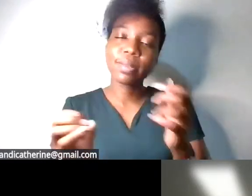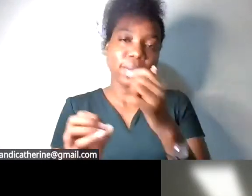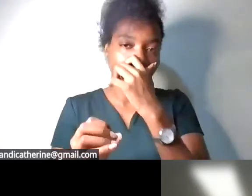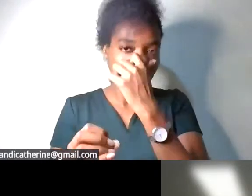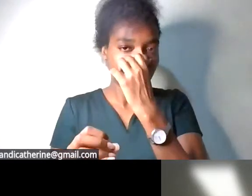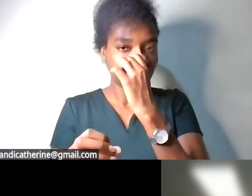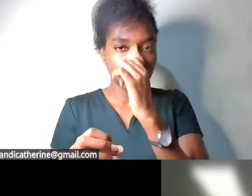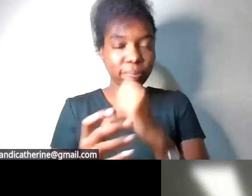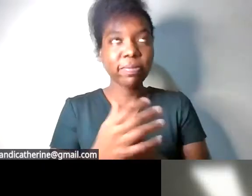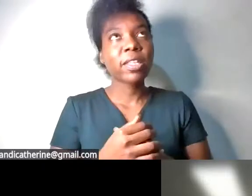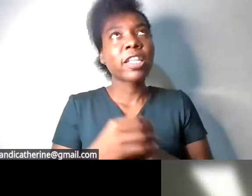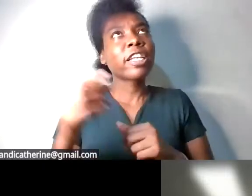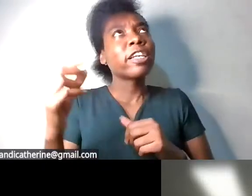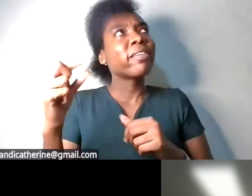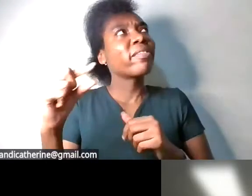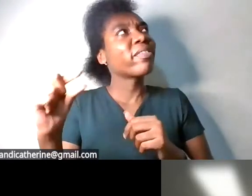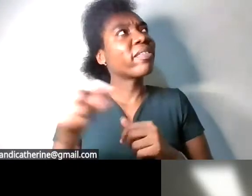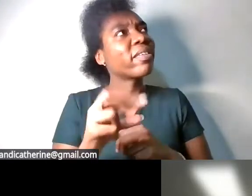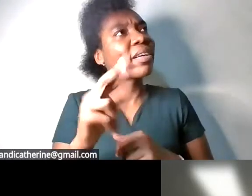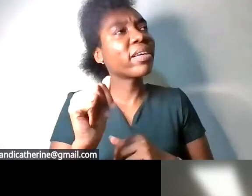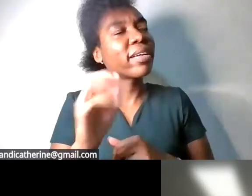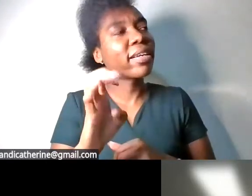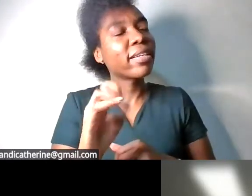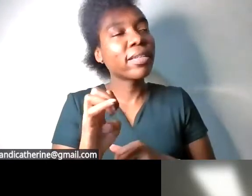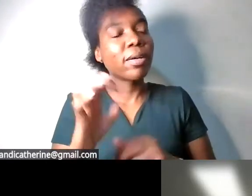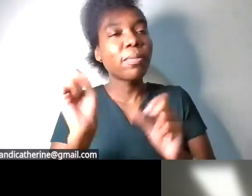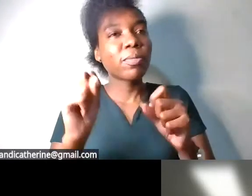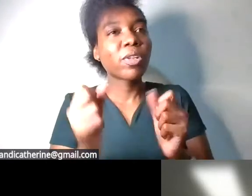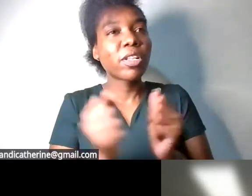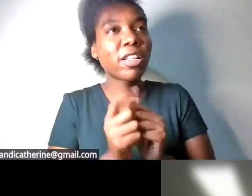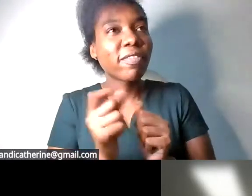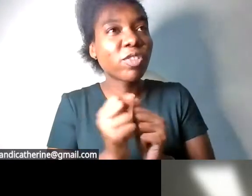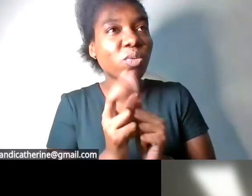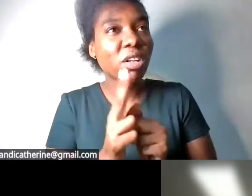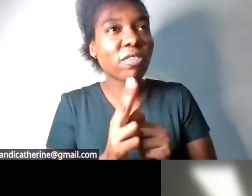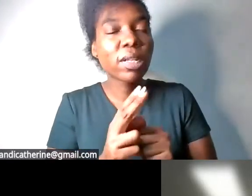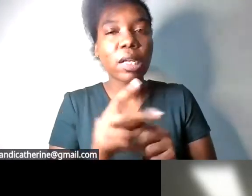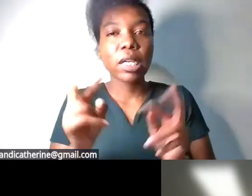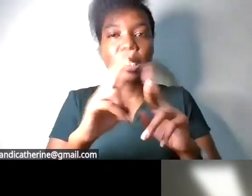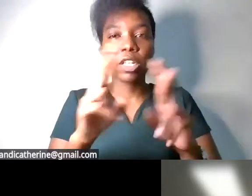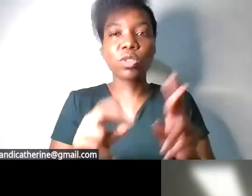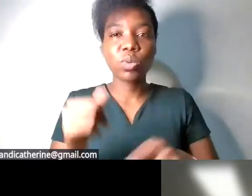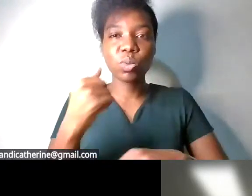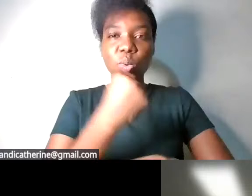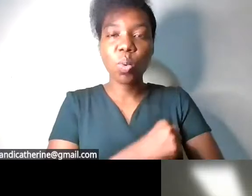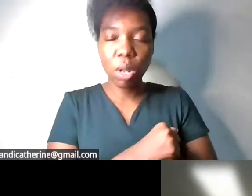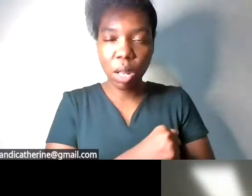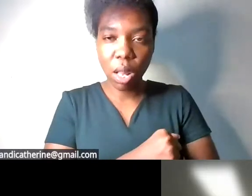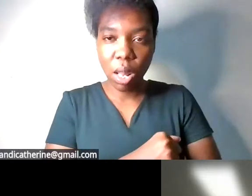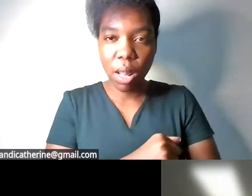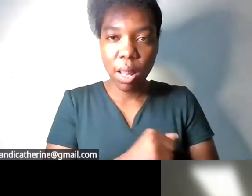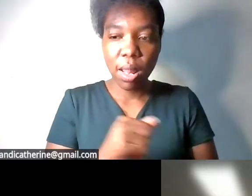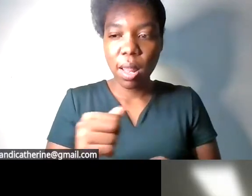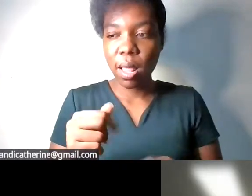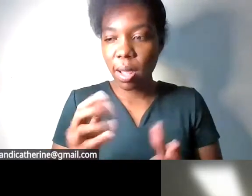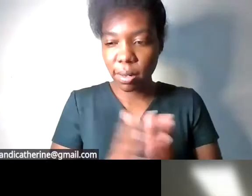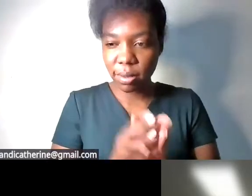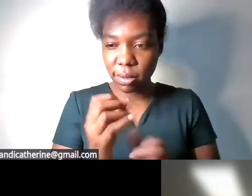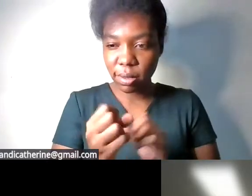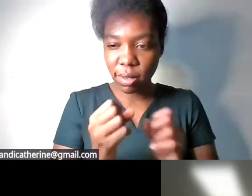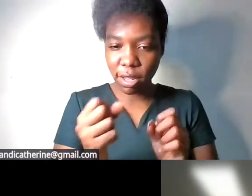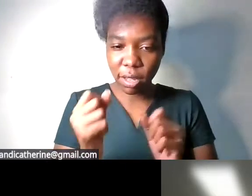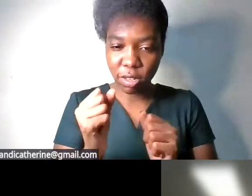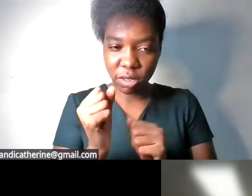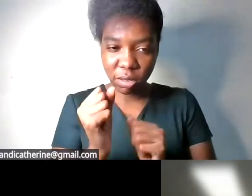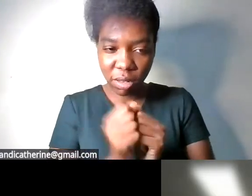That would be grade 11, grade 12 in the international schools, which use the IB system, or year 13, year 11, 12, and 13, if